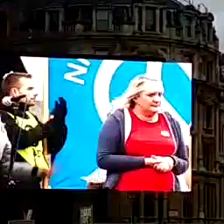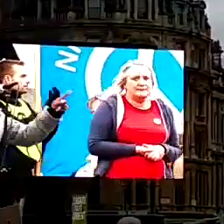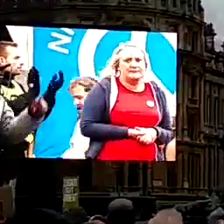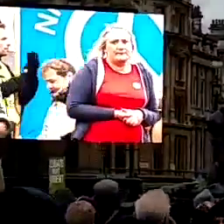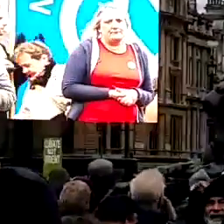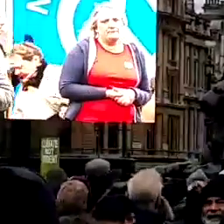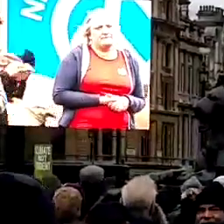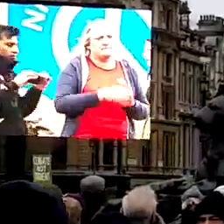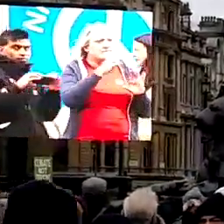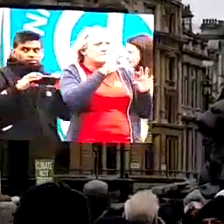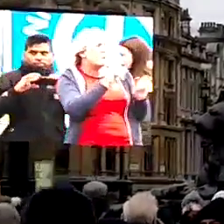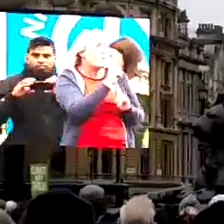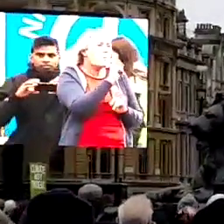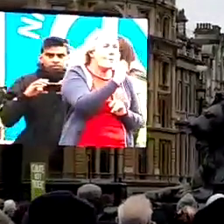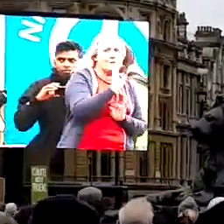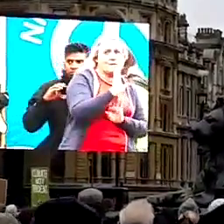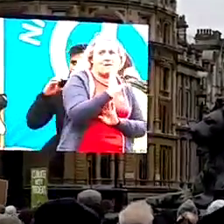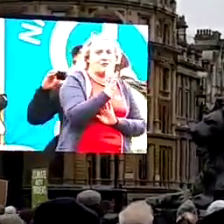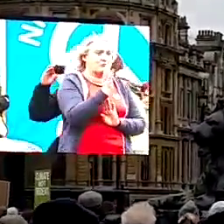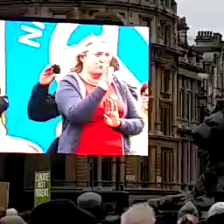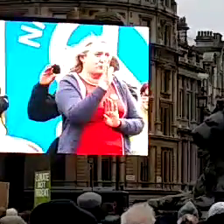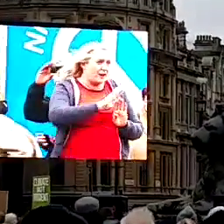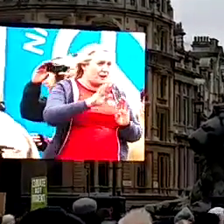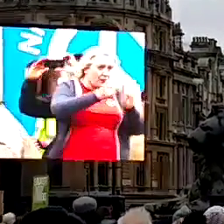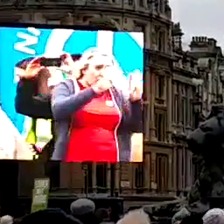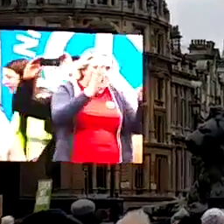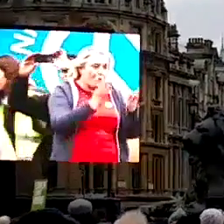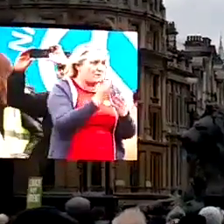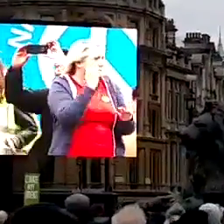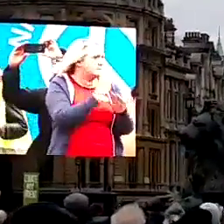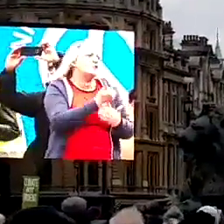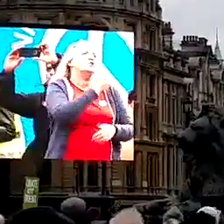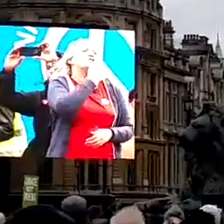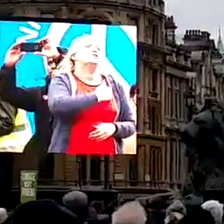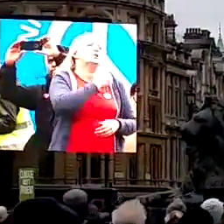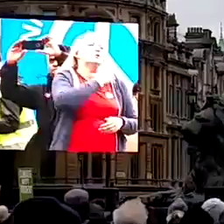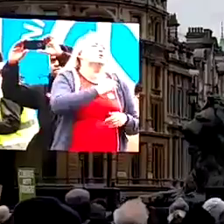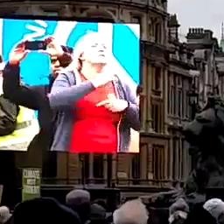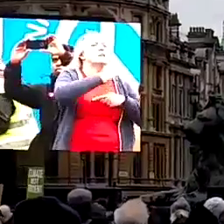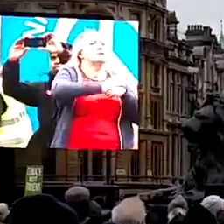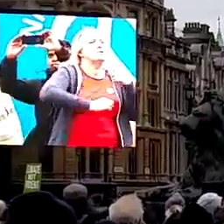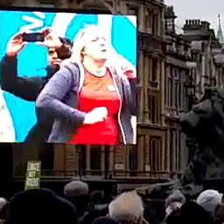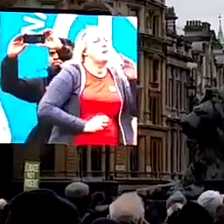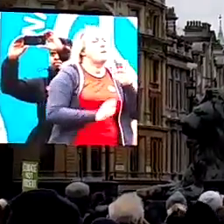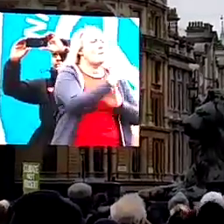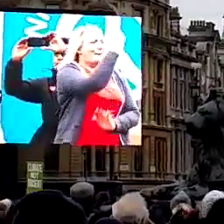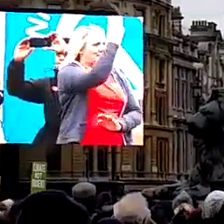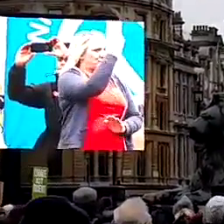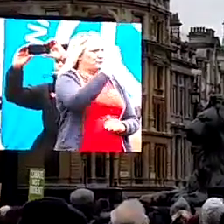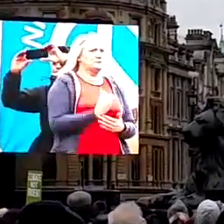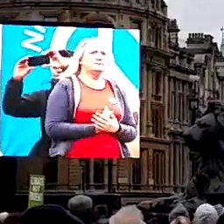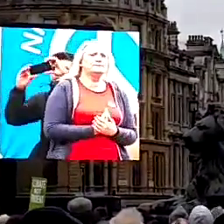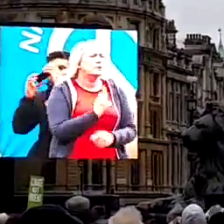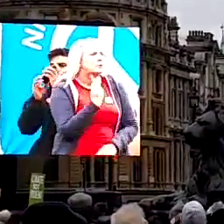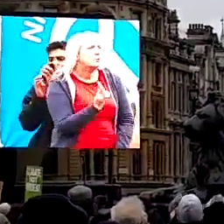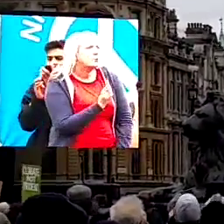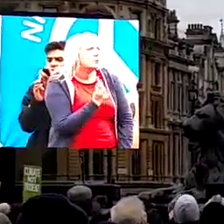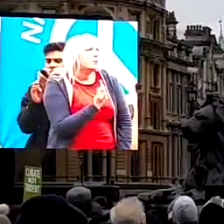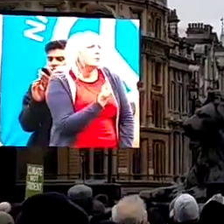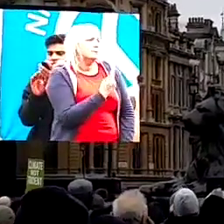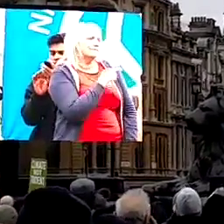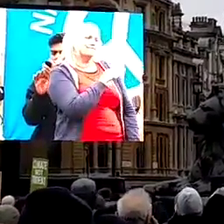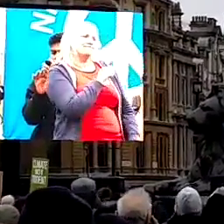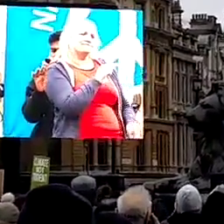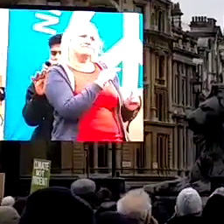There is just one country in this world that used nuclear weapons in history, and that country is the